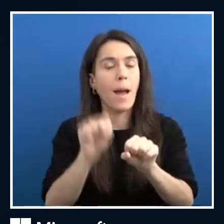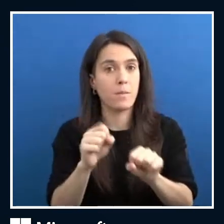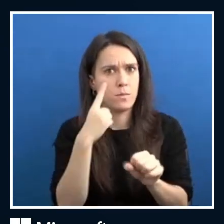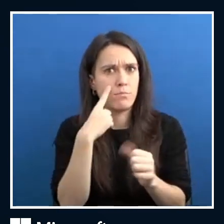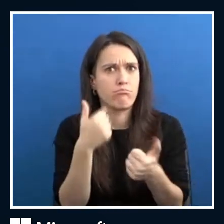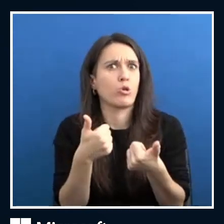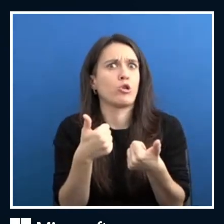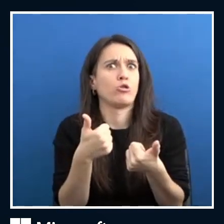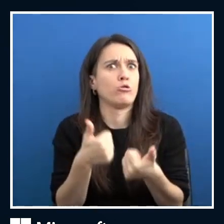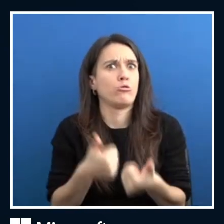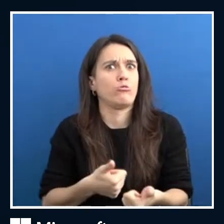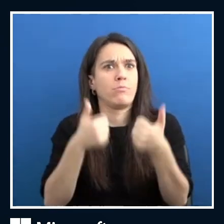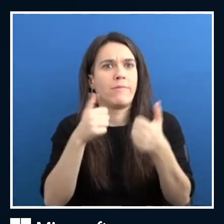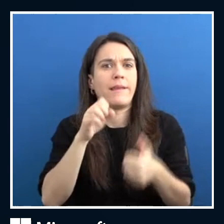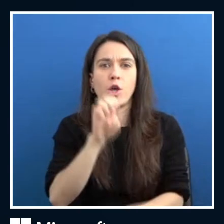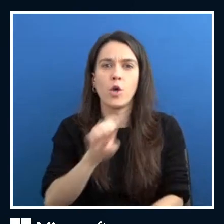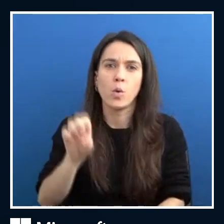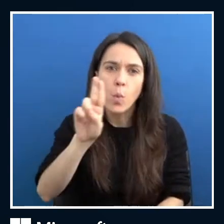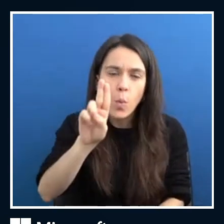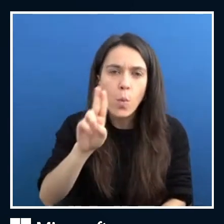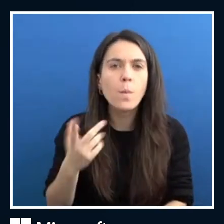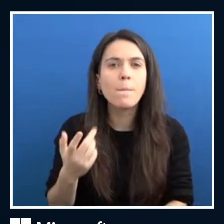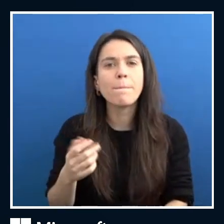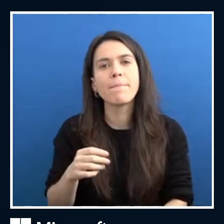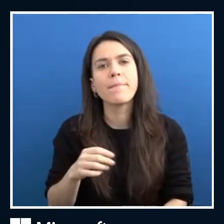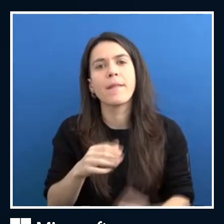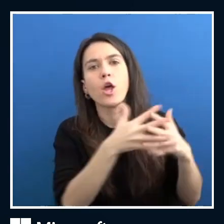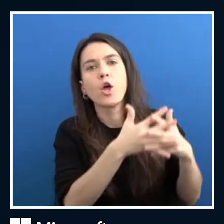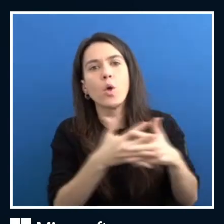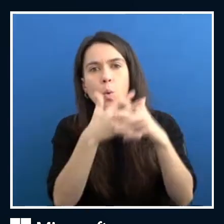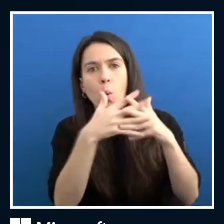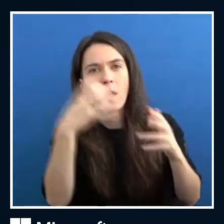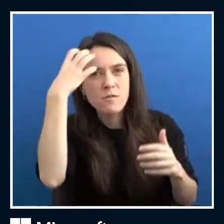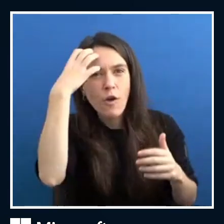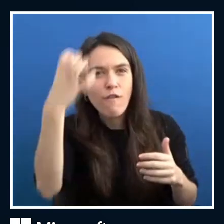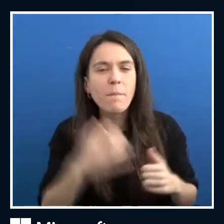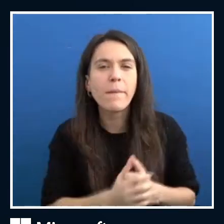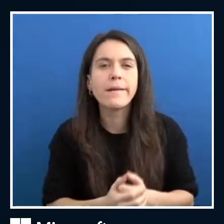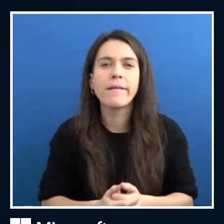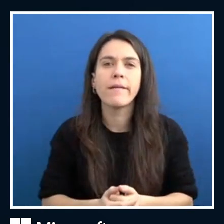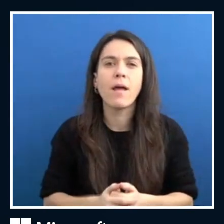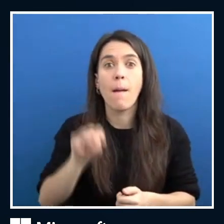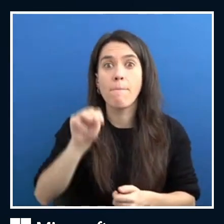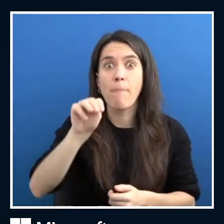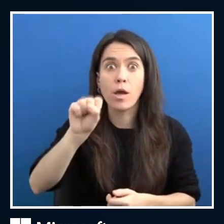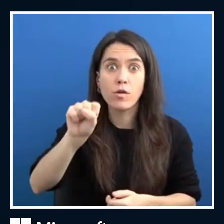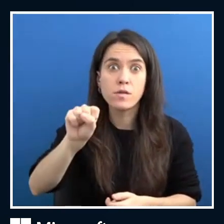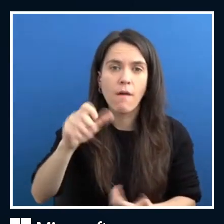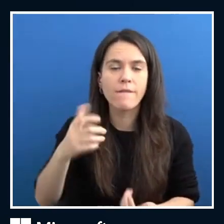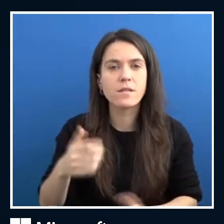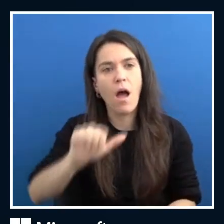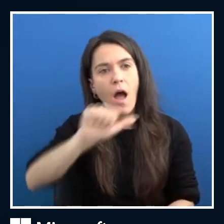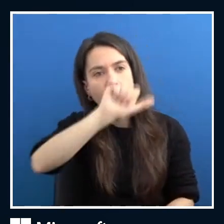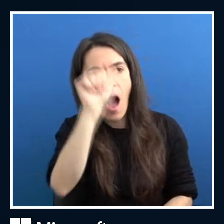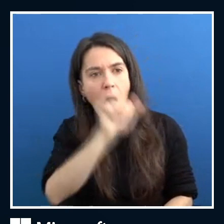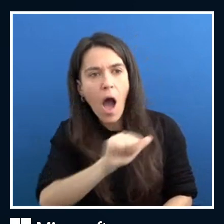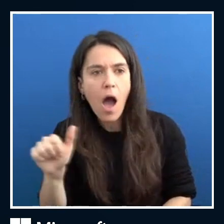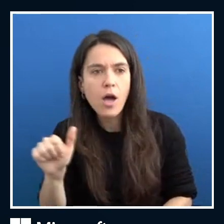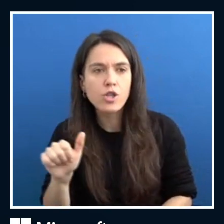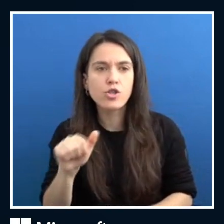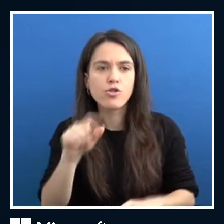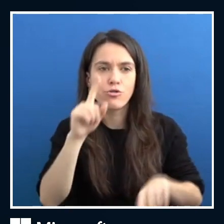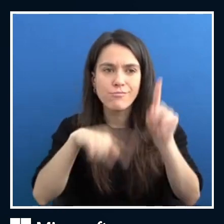European Union, US government, Microsoft Azure sees it as an organization on itself.